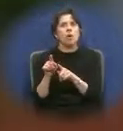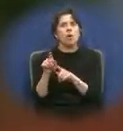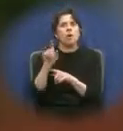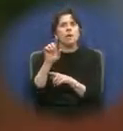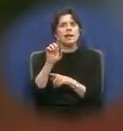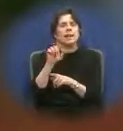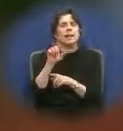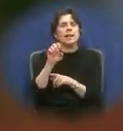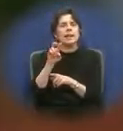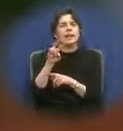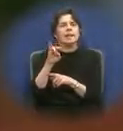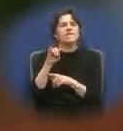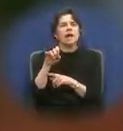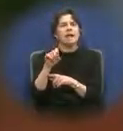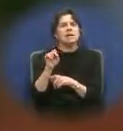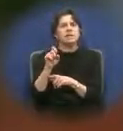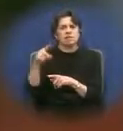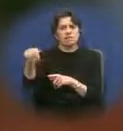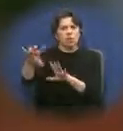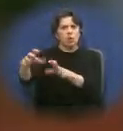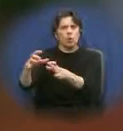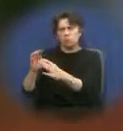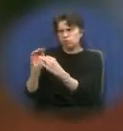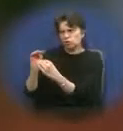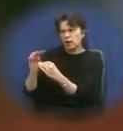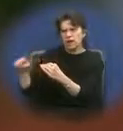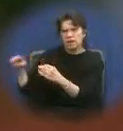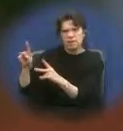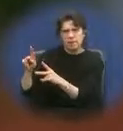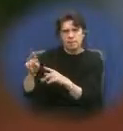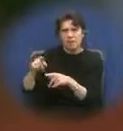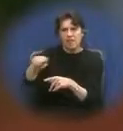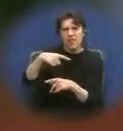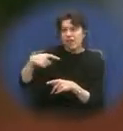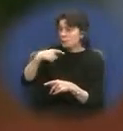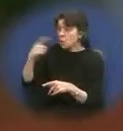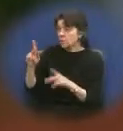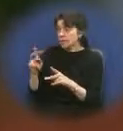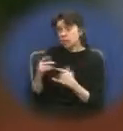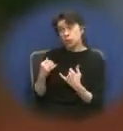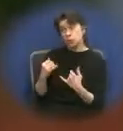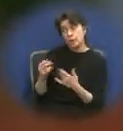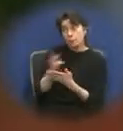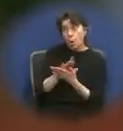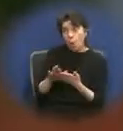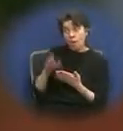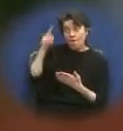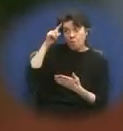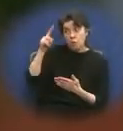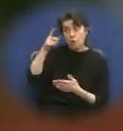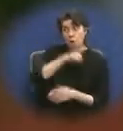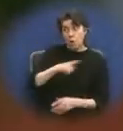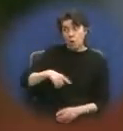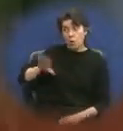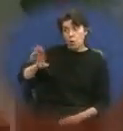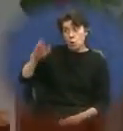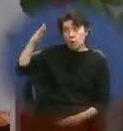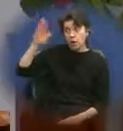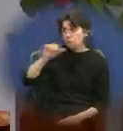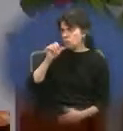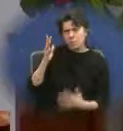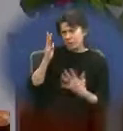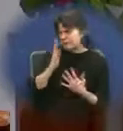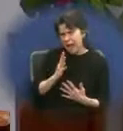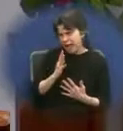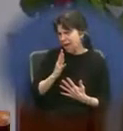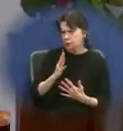who were instructing the people, said to all the people, Today is holy to the Lord your God. Do not be